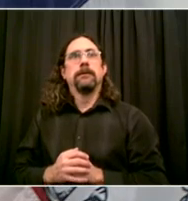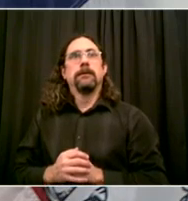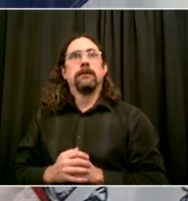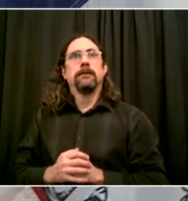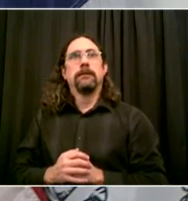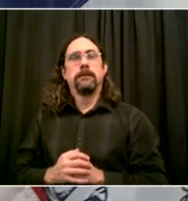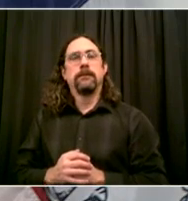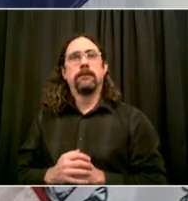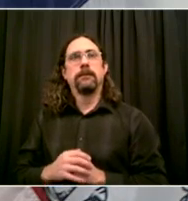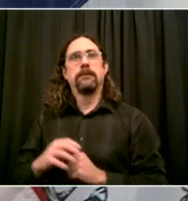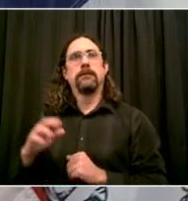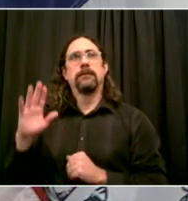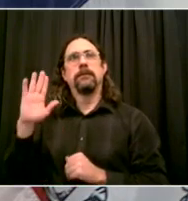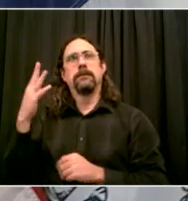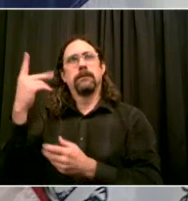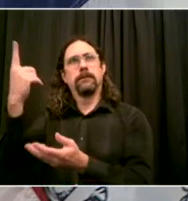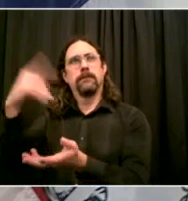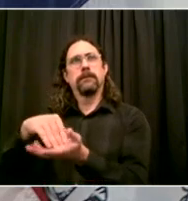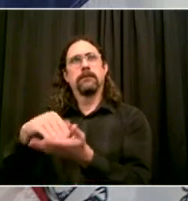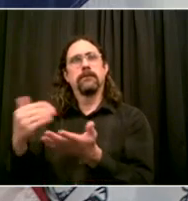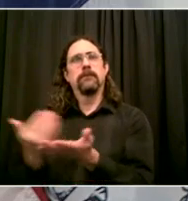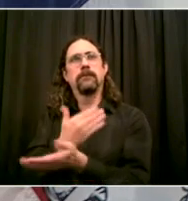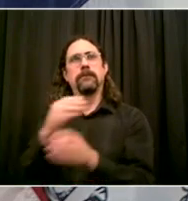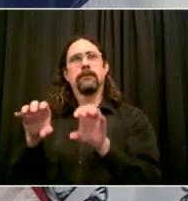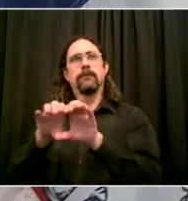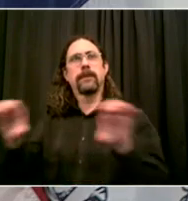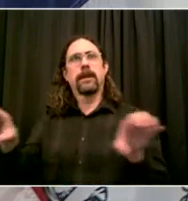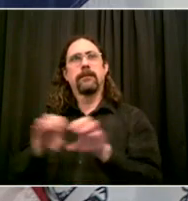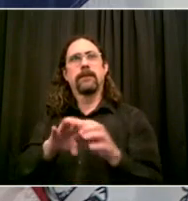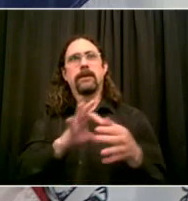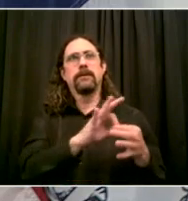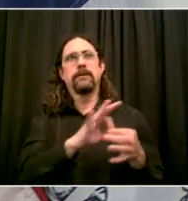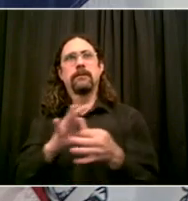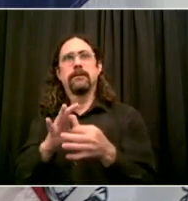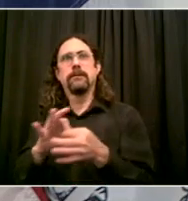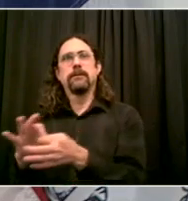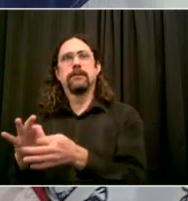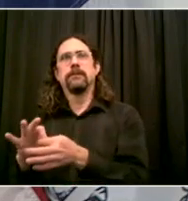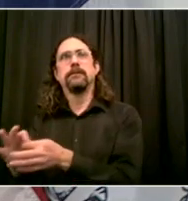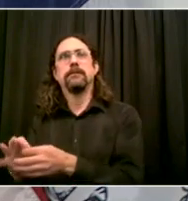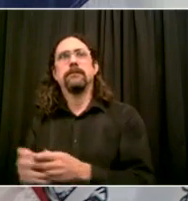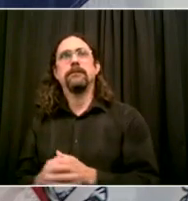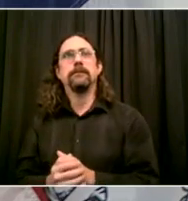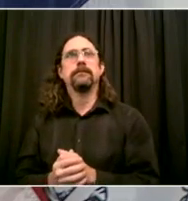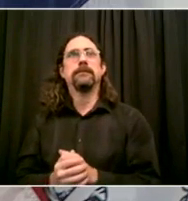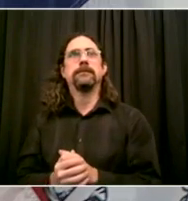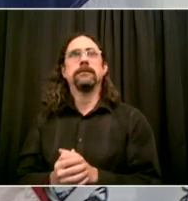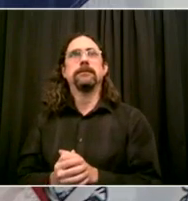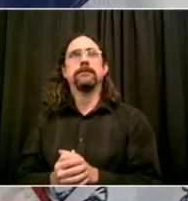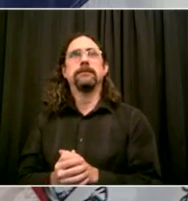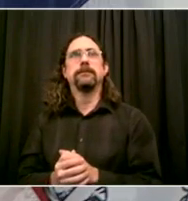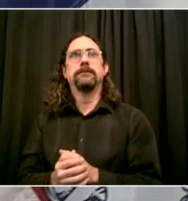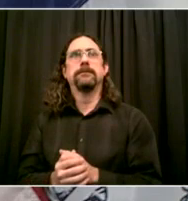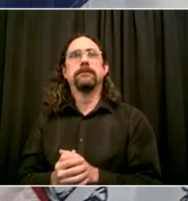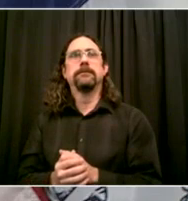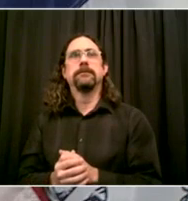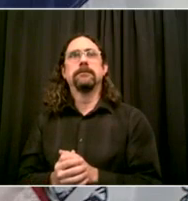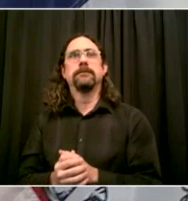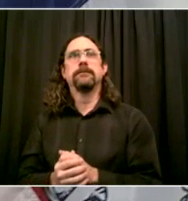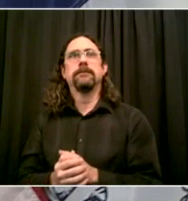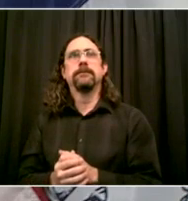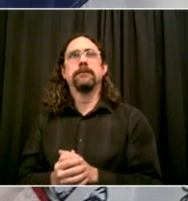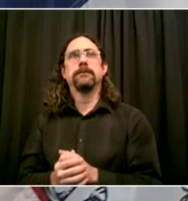into affordable housing categories. The AMI requirement for these new apartments